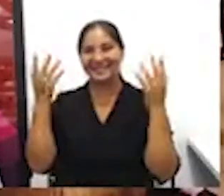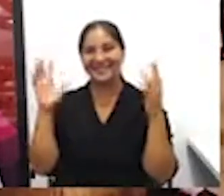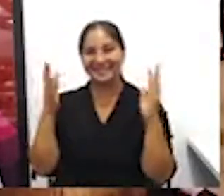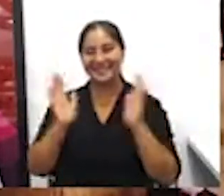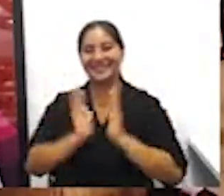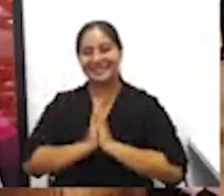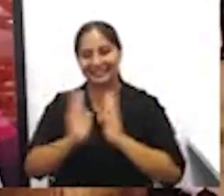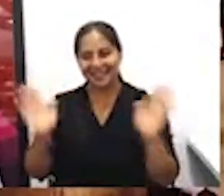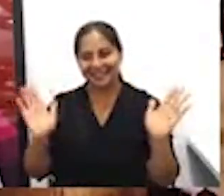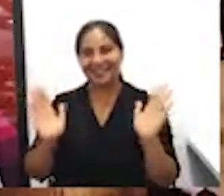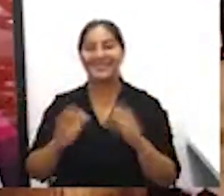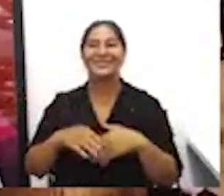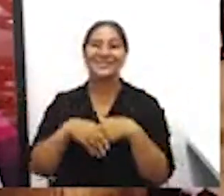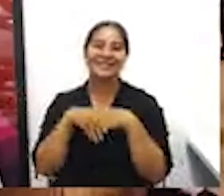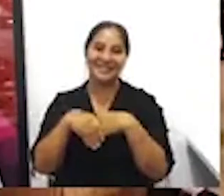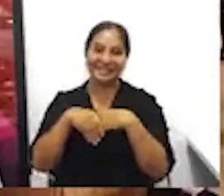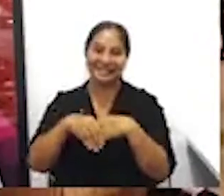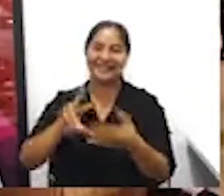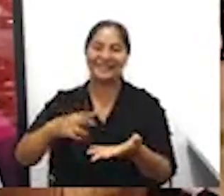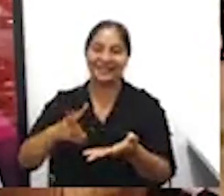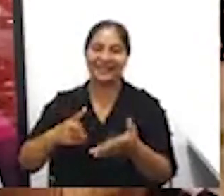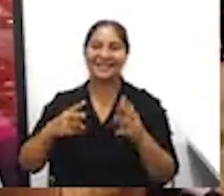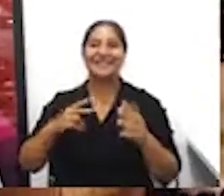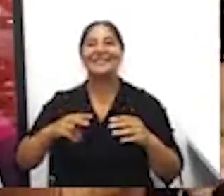Thank you for a very great job.